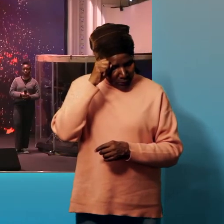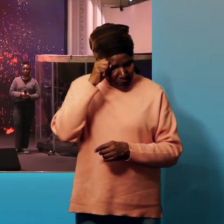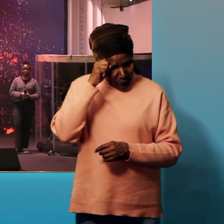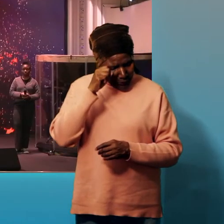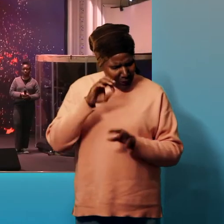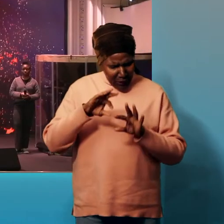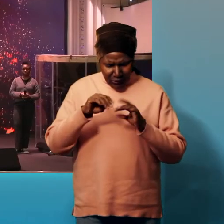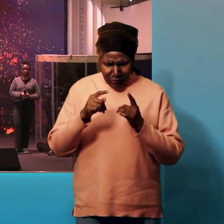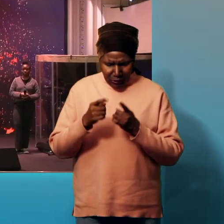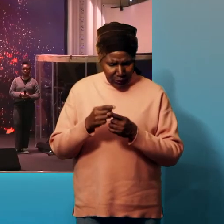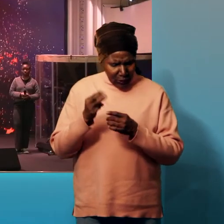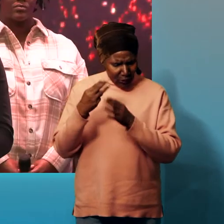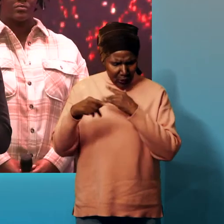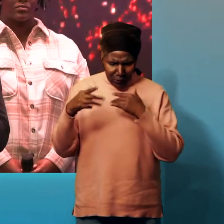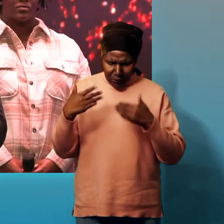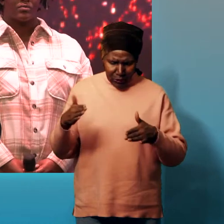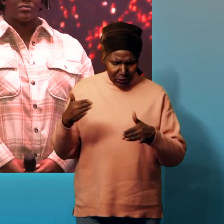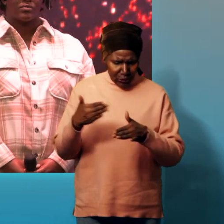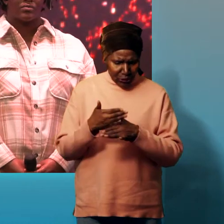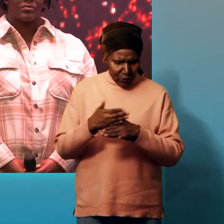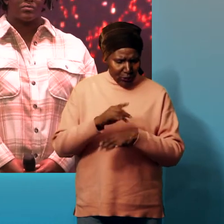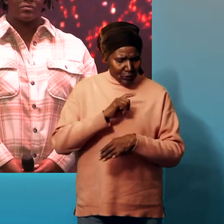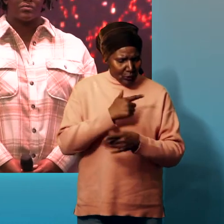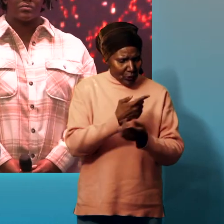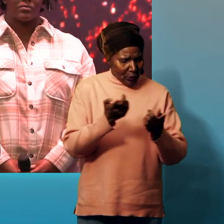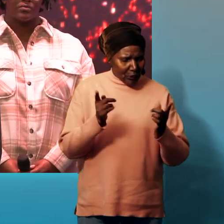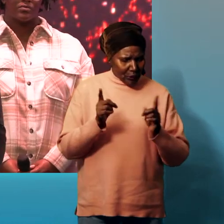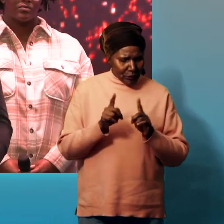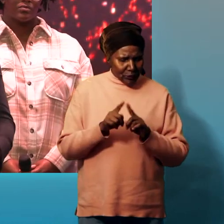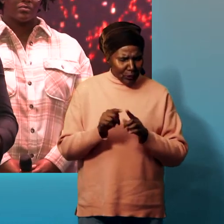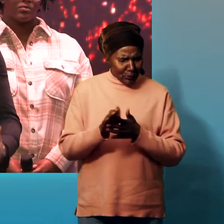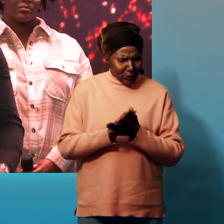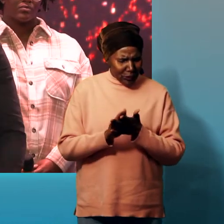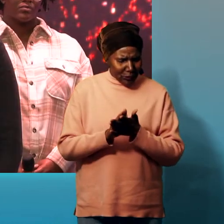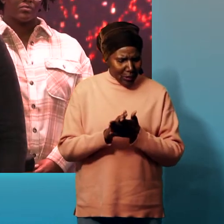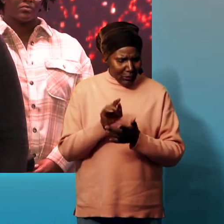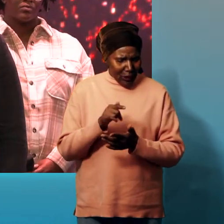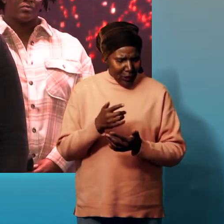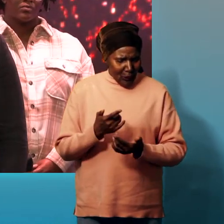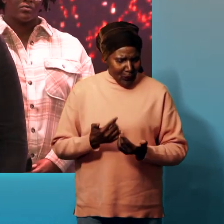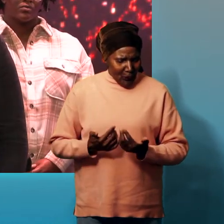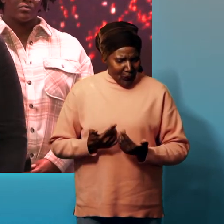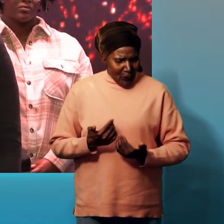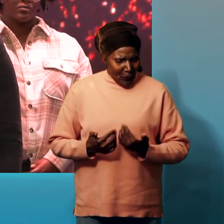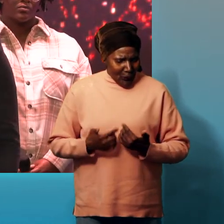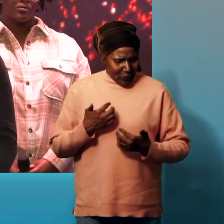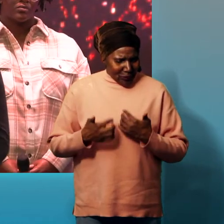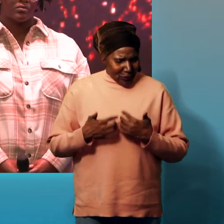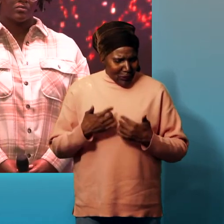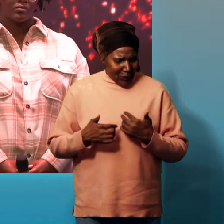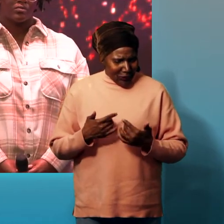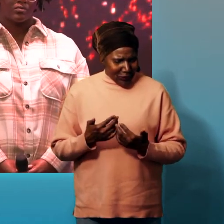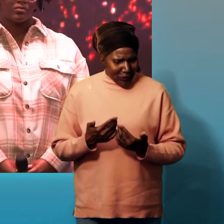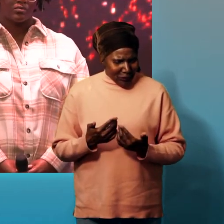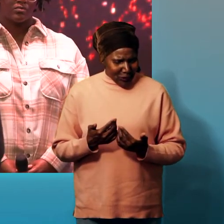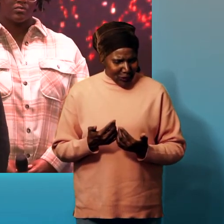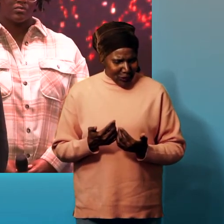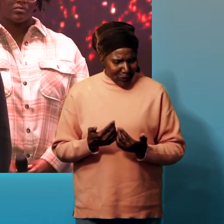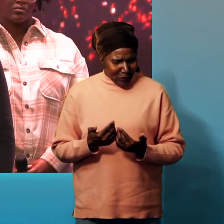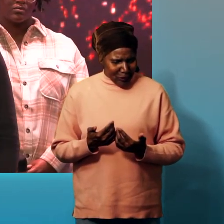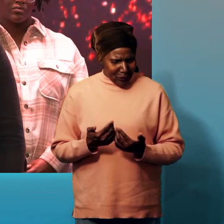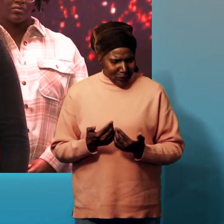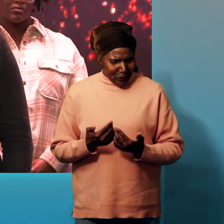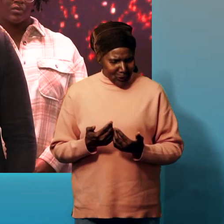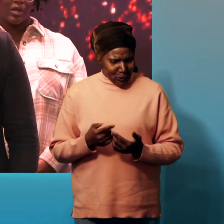done for us in our lives, and that acts as fuel for what God wants to do in our lives now, but also into